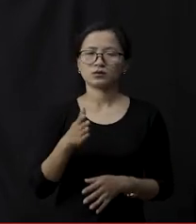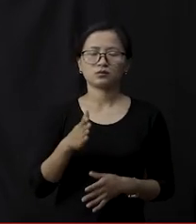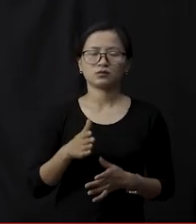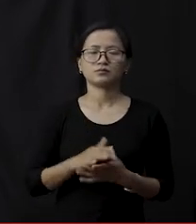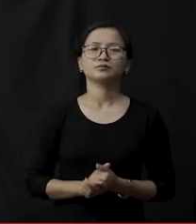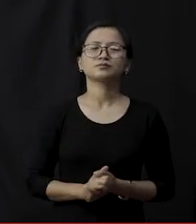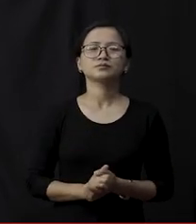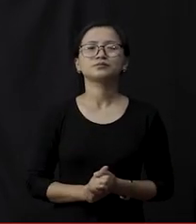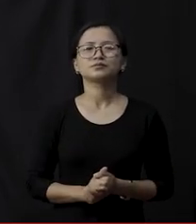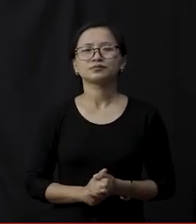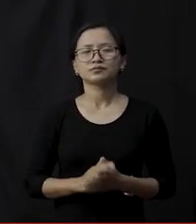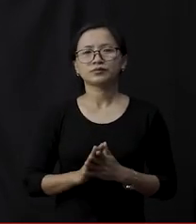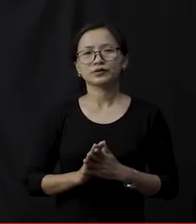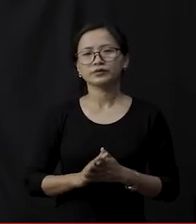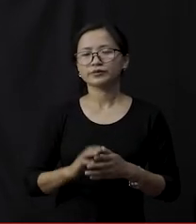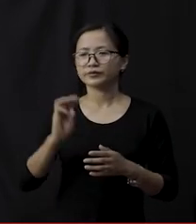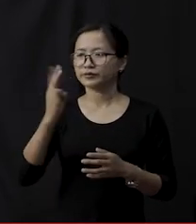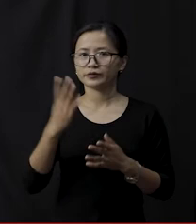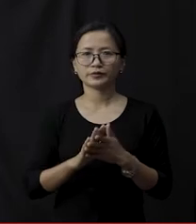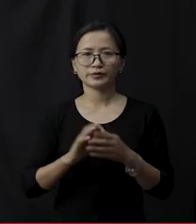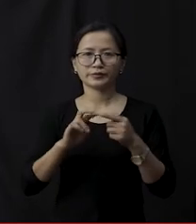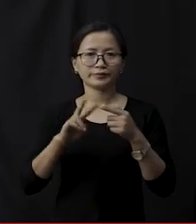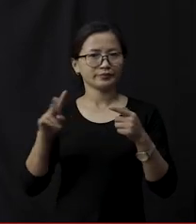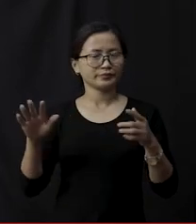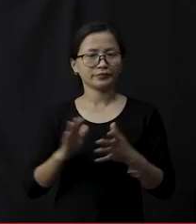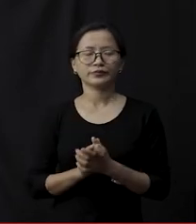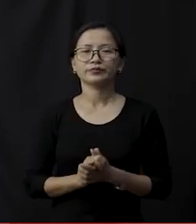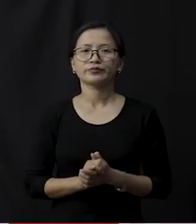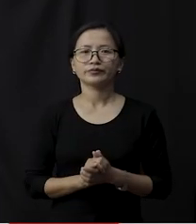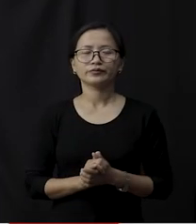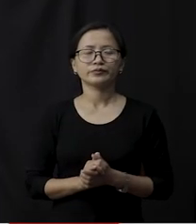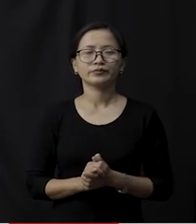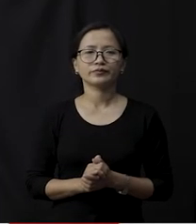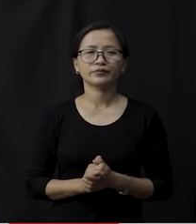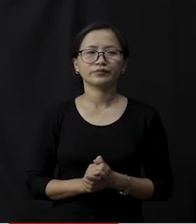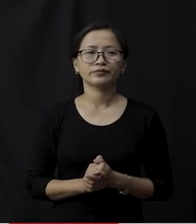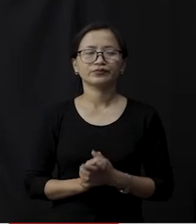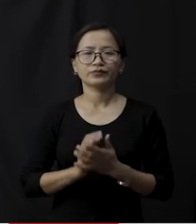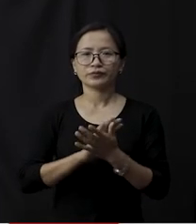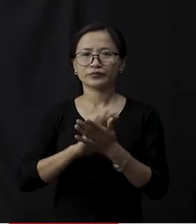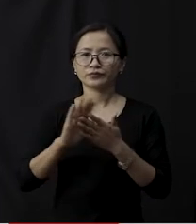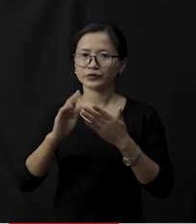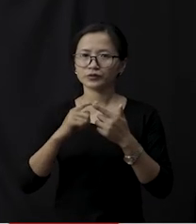Now, students, the third type of plant that we will see is herbs.